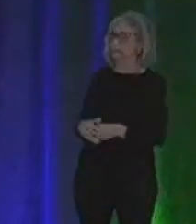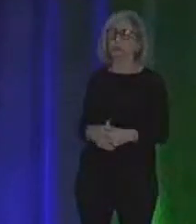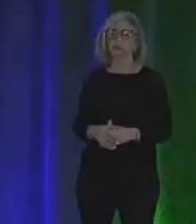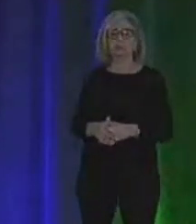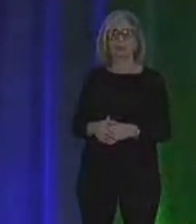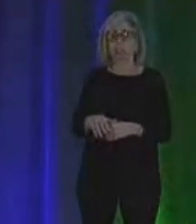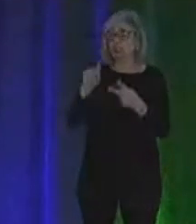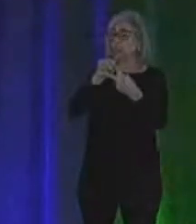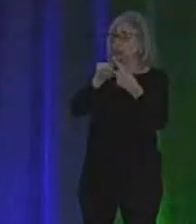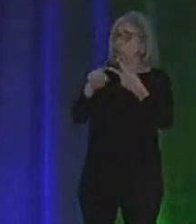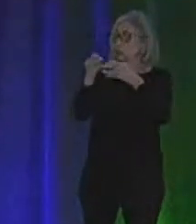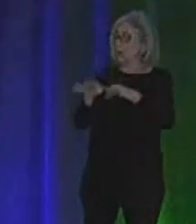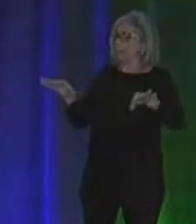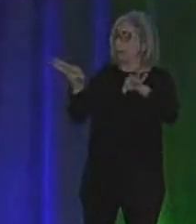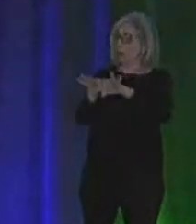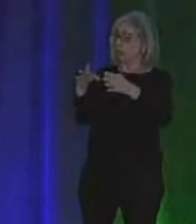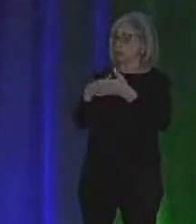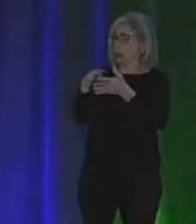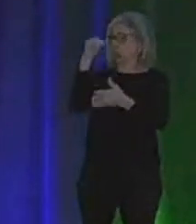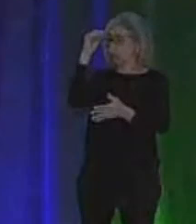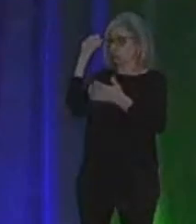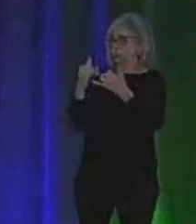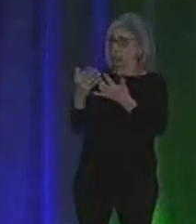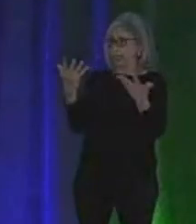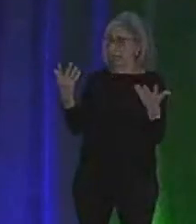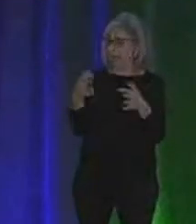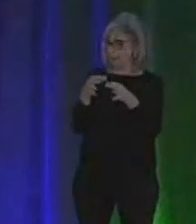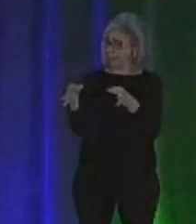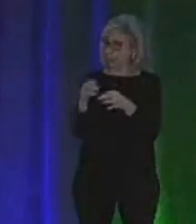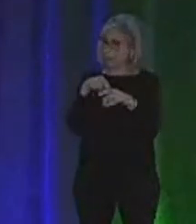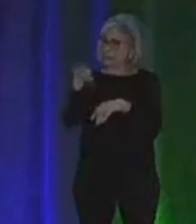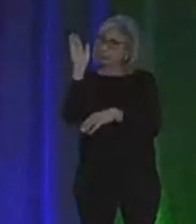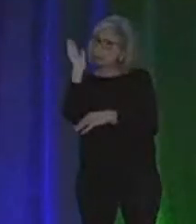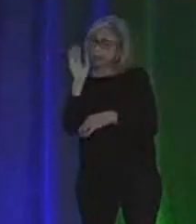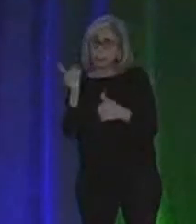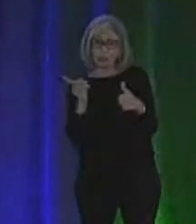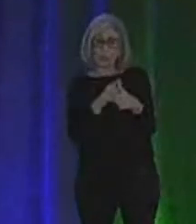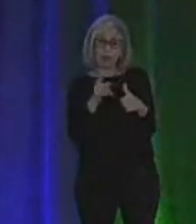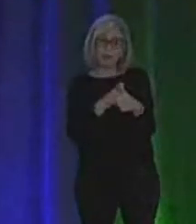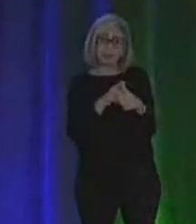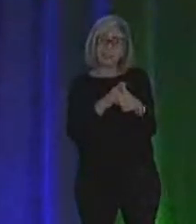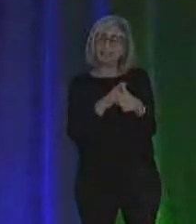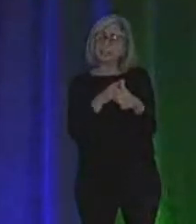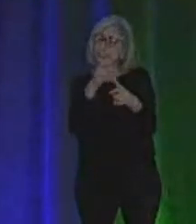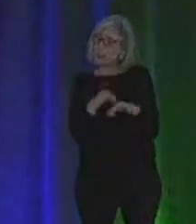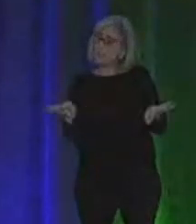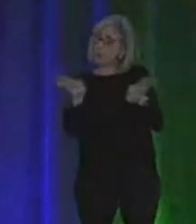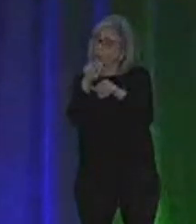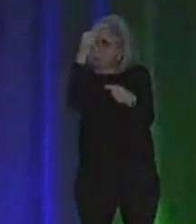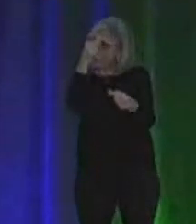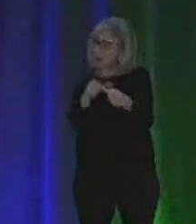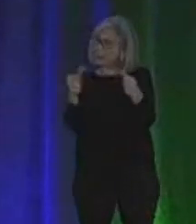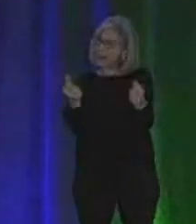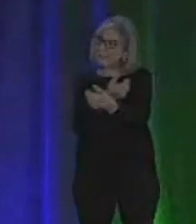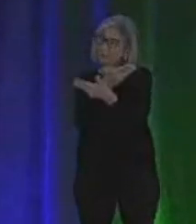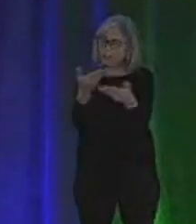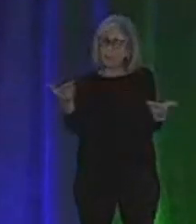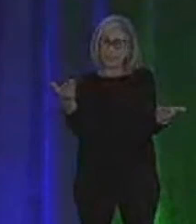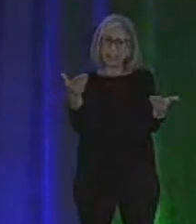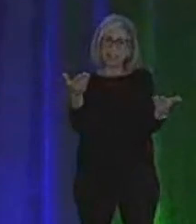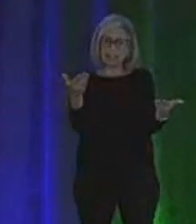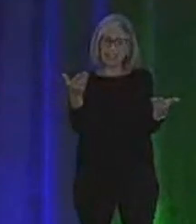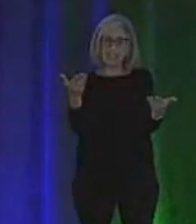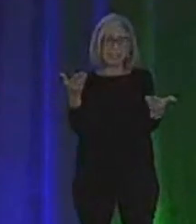So two important things that we learned from this rewrite that I kind of mentioned in this presentation is that it's important to remember that everything is cached by